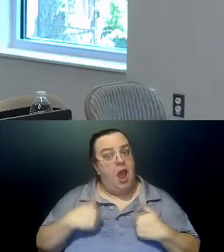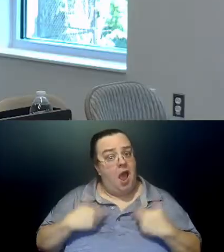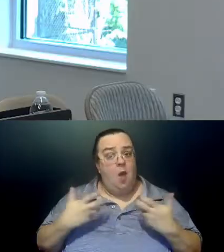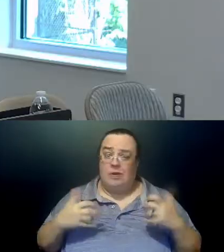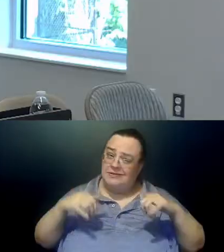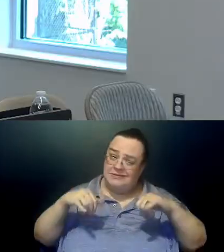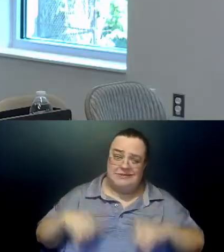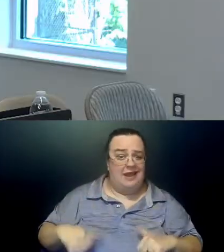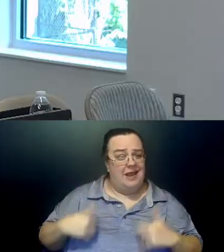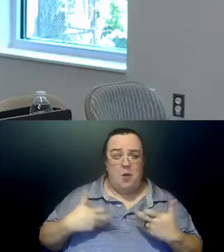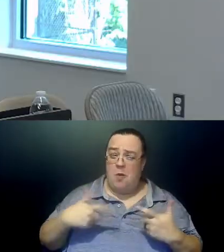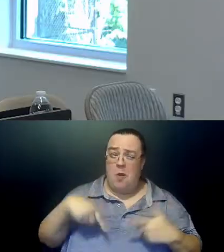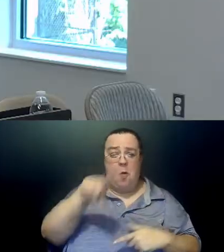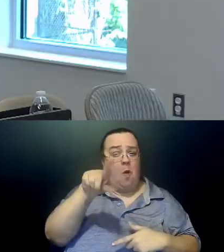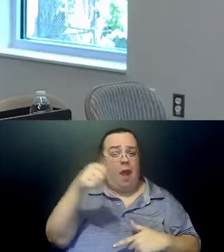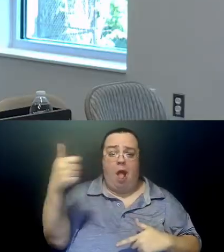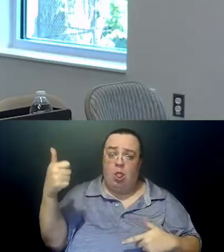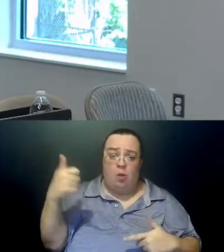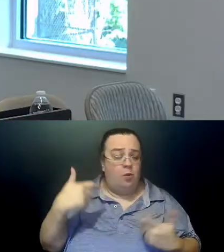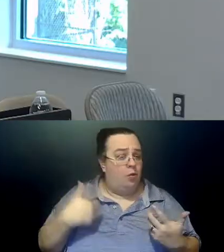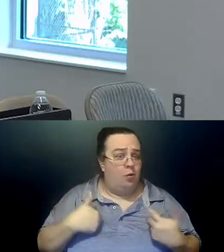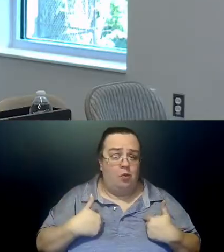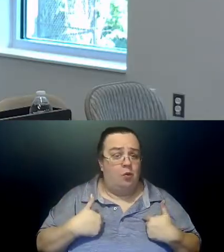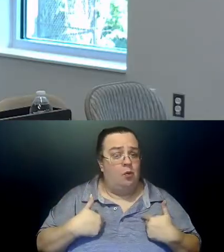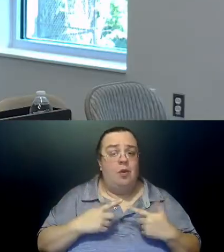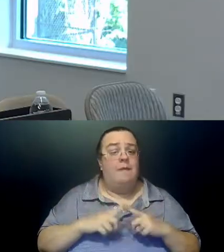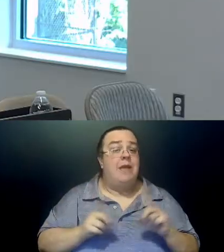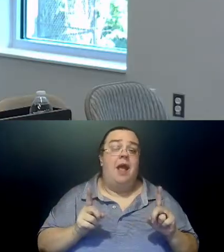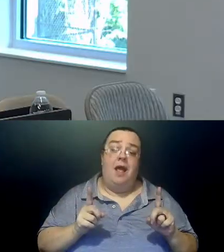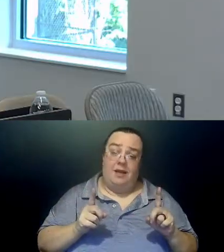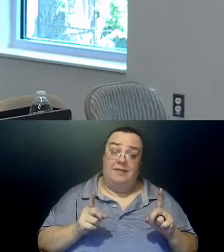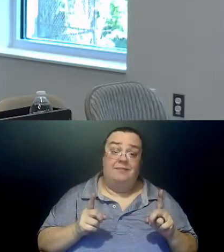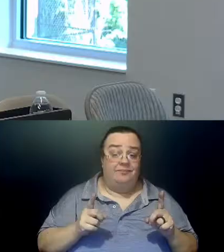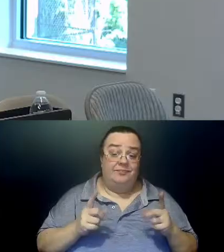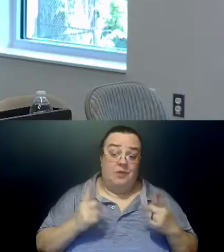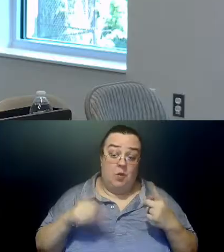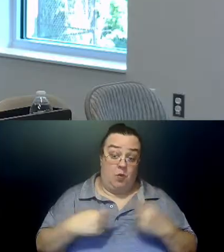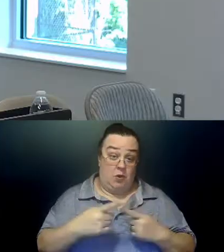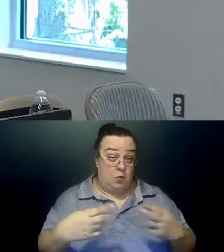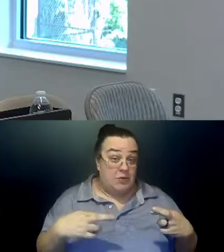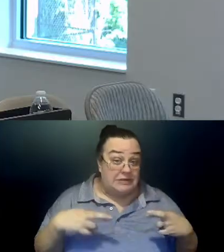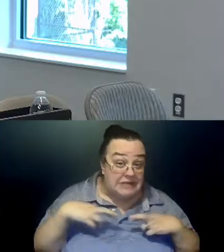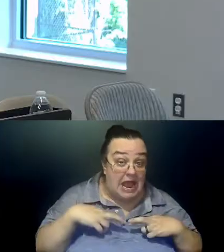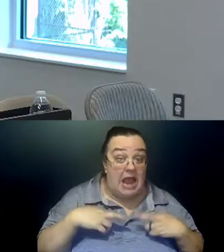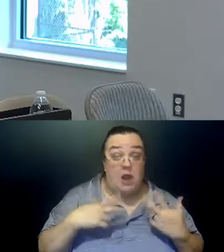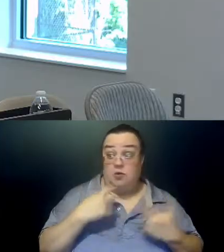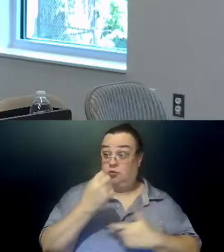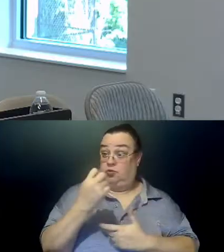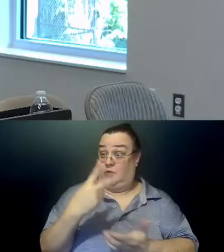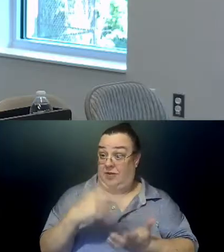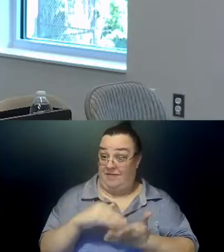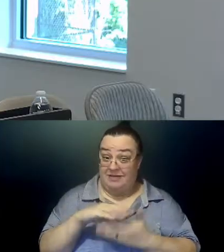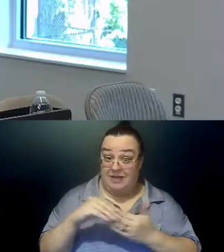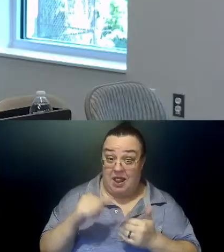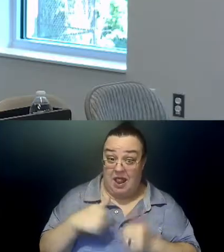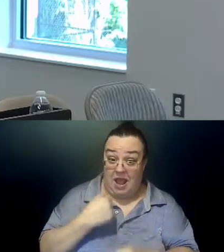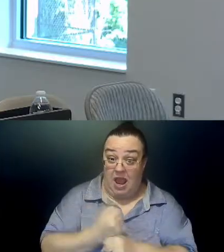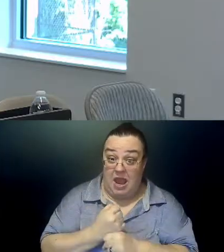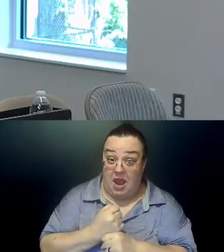go anywhere. But when you're retired, $12,000 a year and going